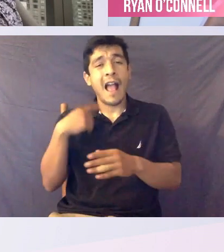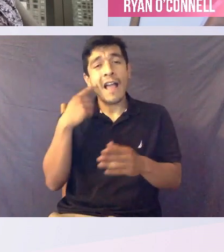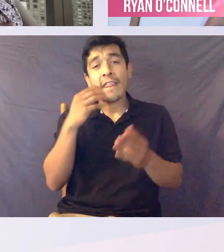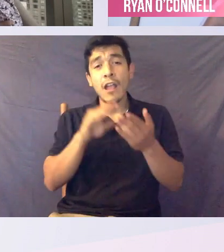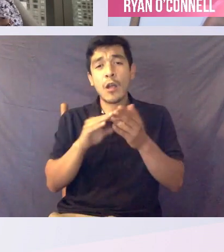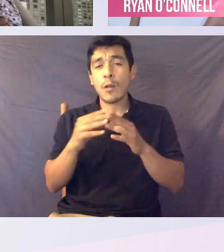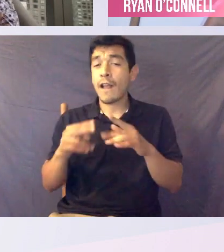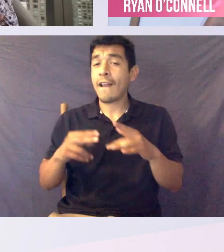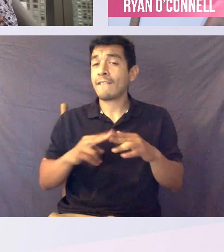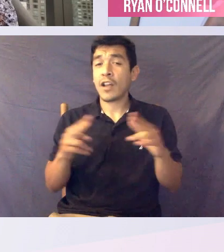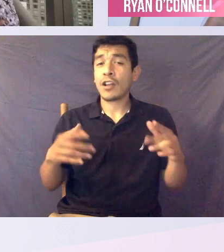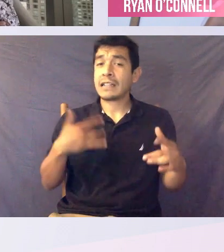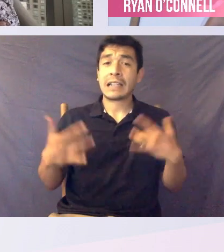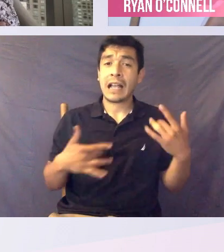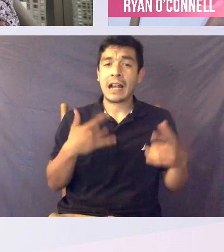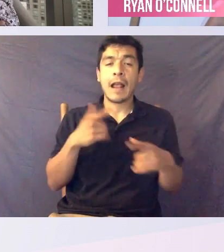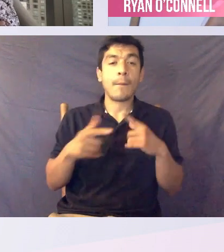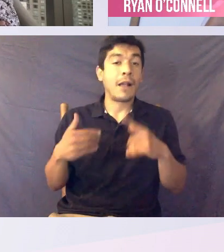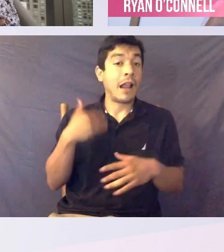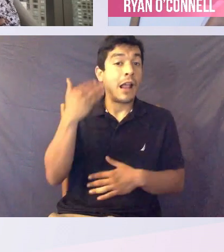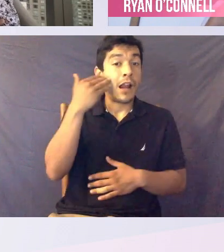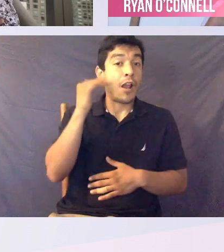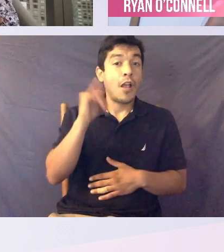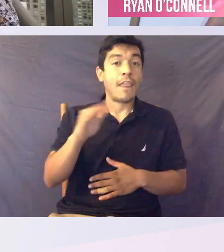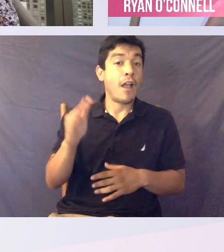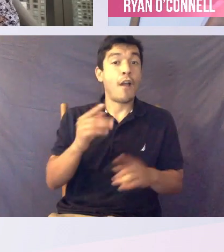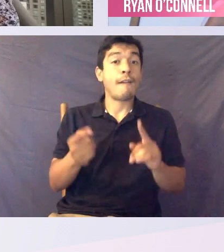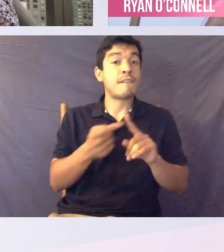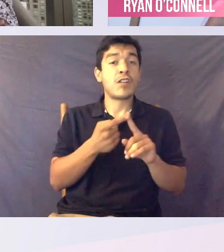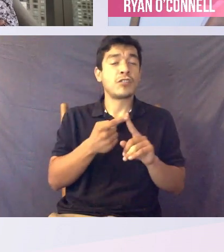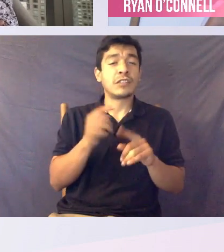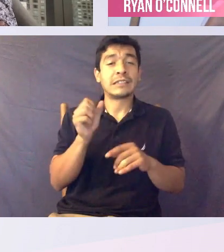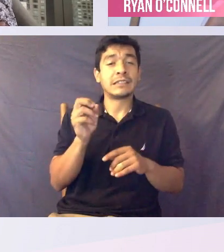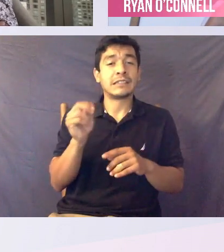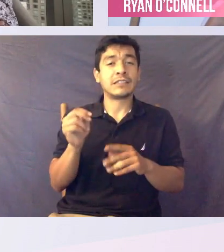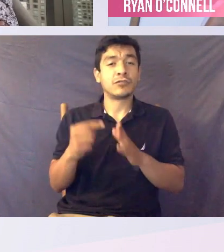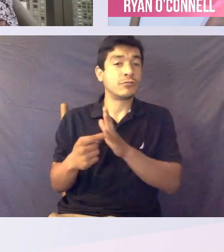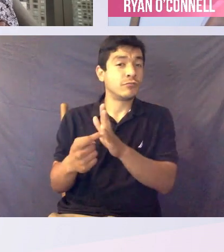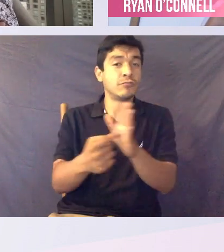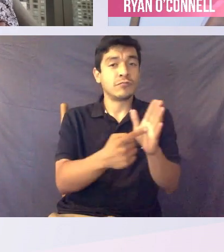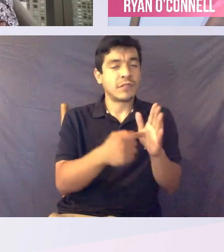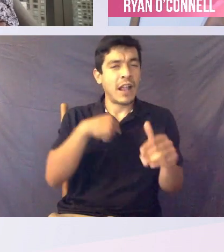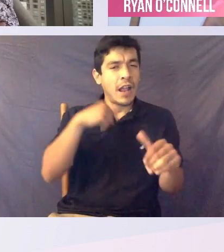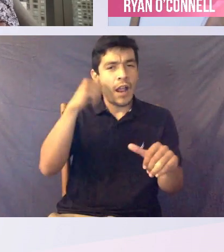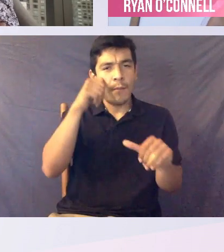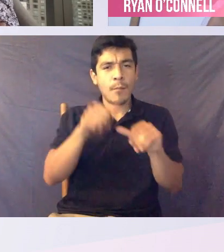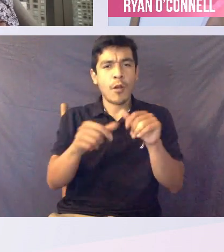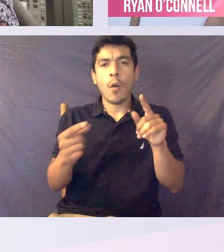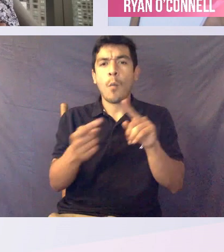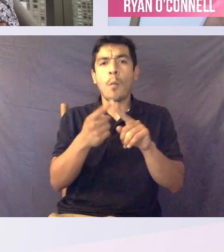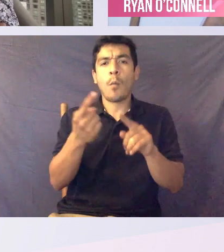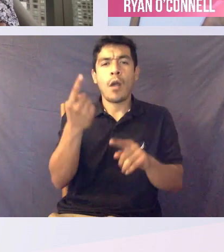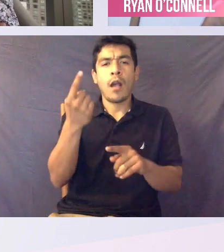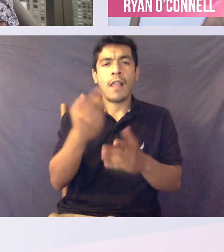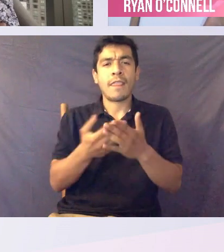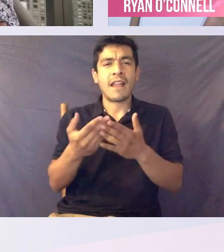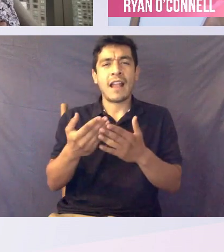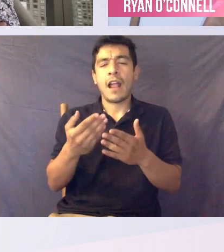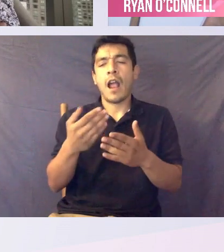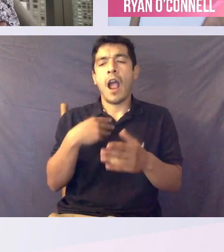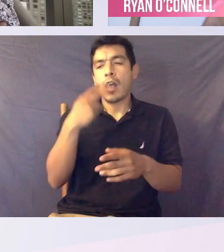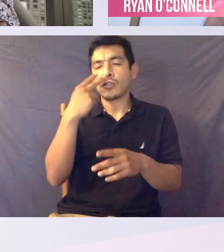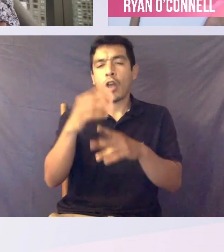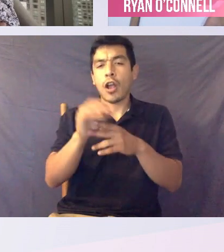excited, but I know that like when our first season aired, I remember one of the conversations that I saw happening on social media was